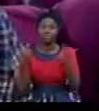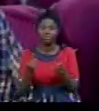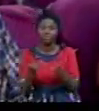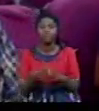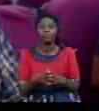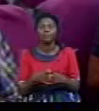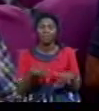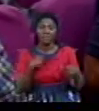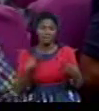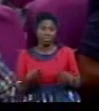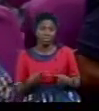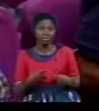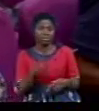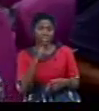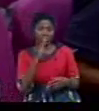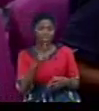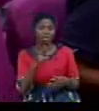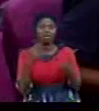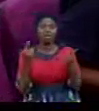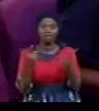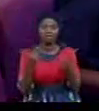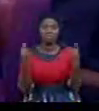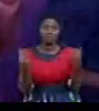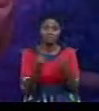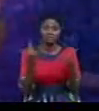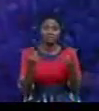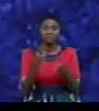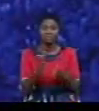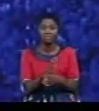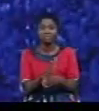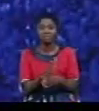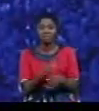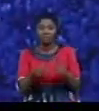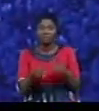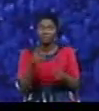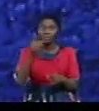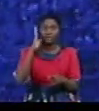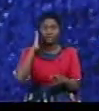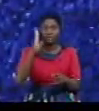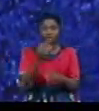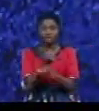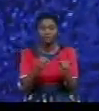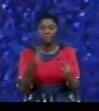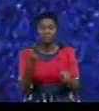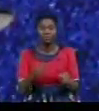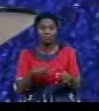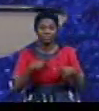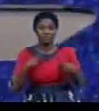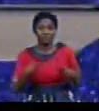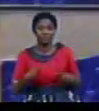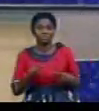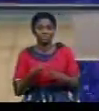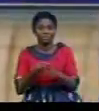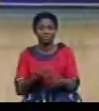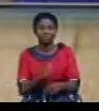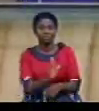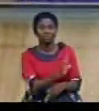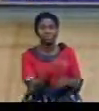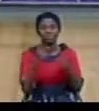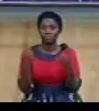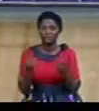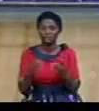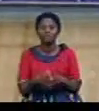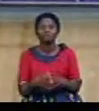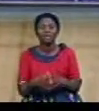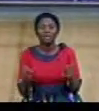but it shall save the priests from their sins as you look at the prophets of